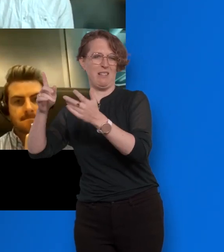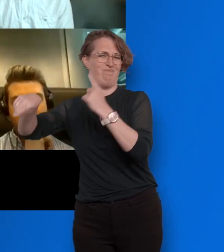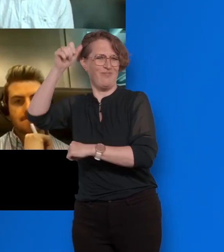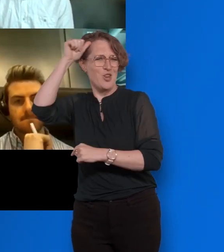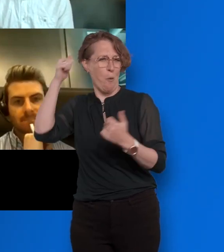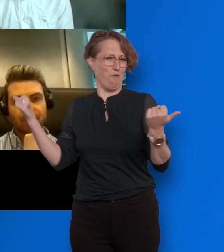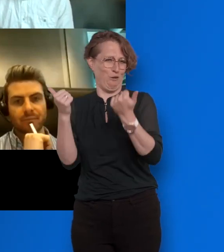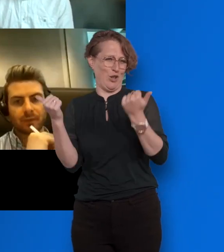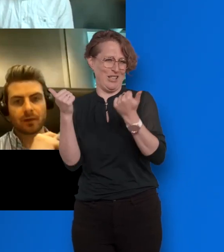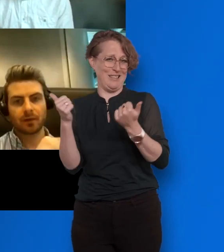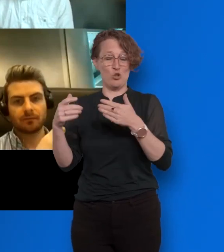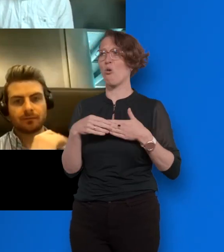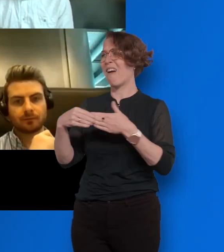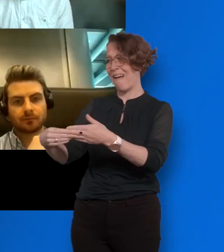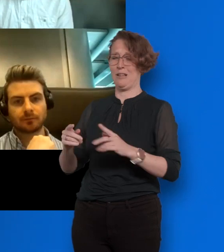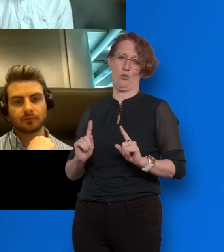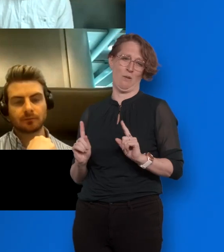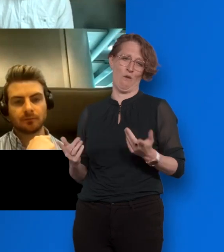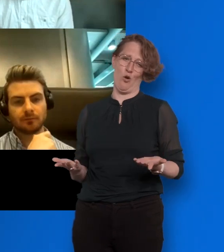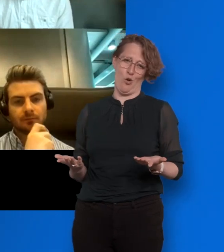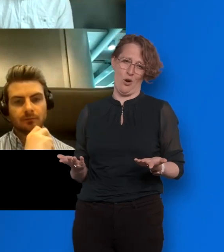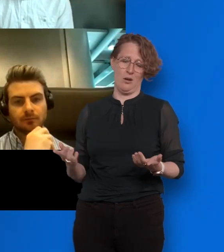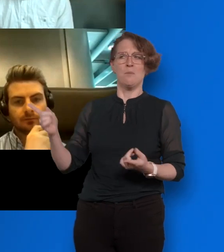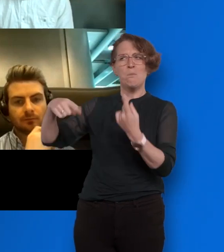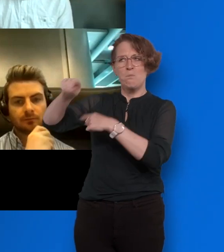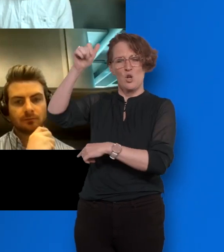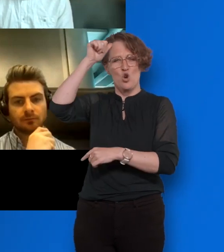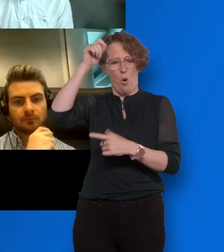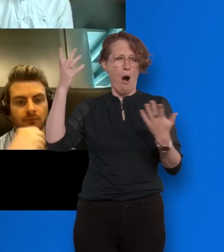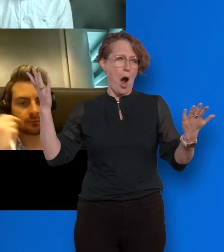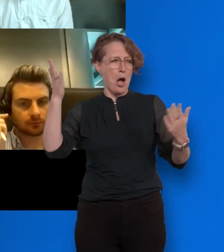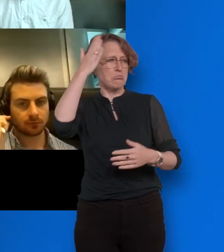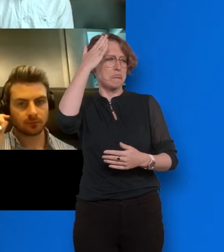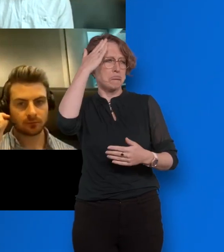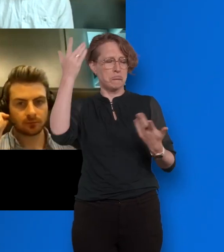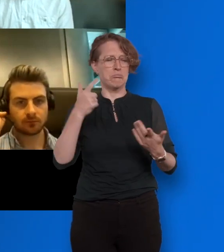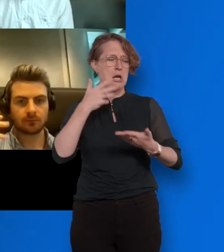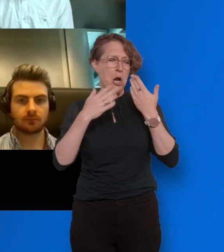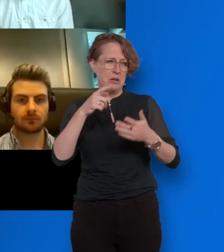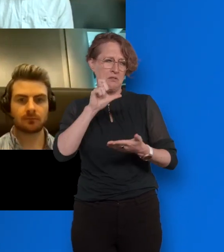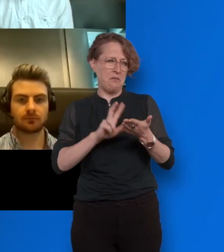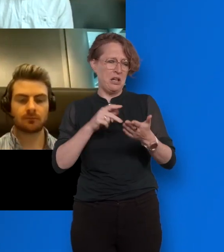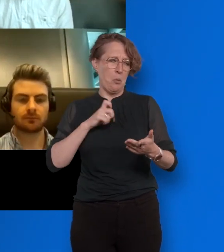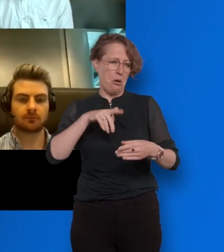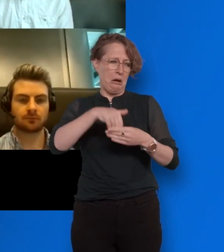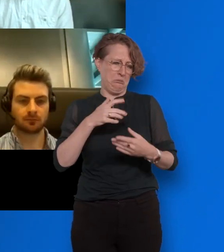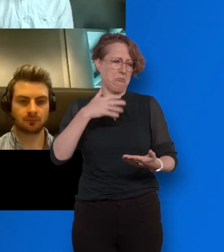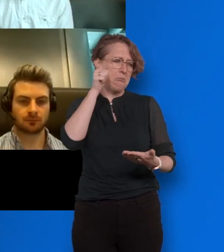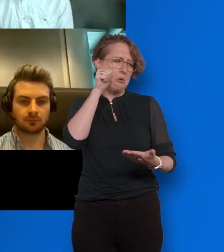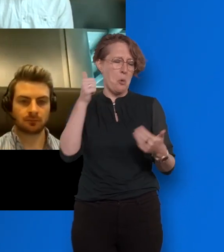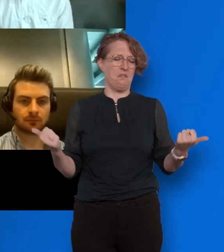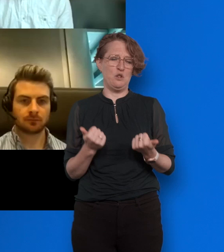against us if applicants, for example, already feel they understand how to fill out a narrative CV. It could be because they